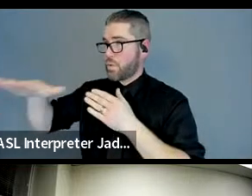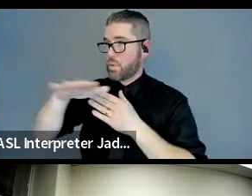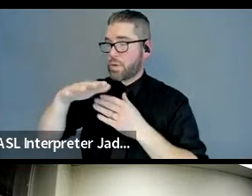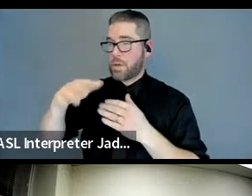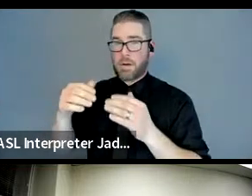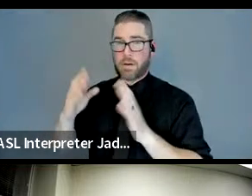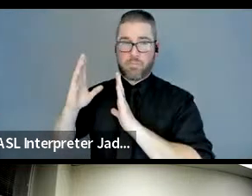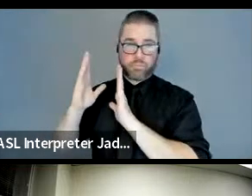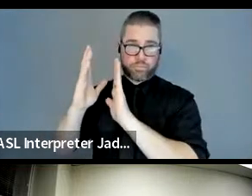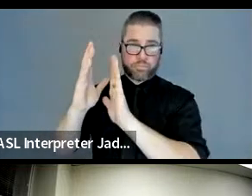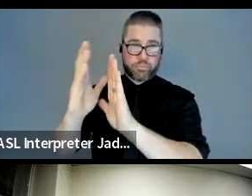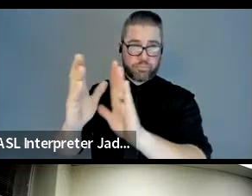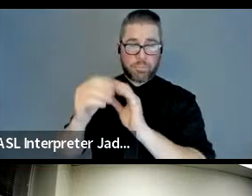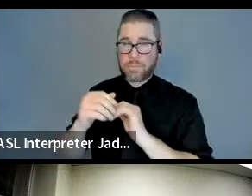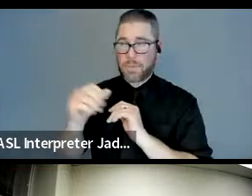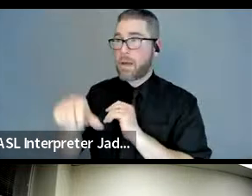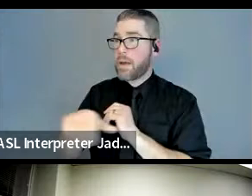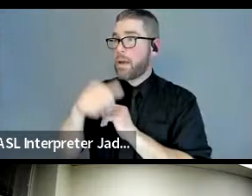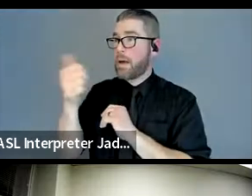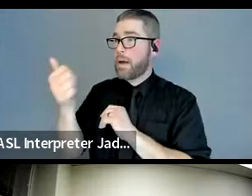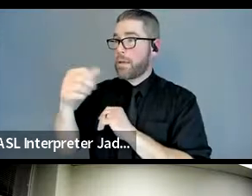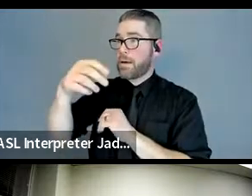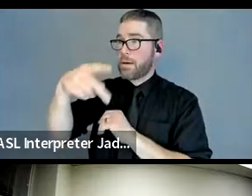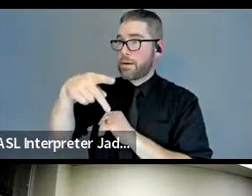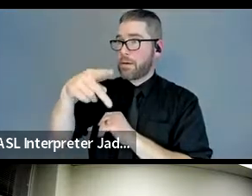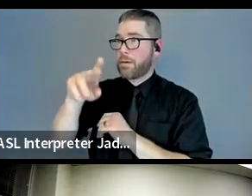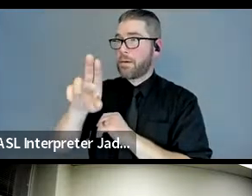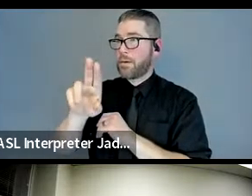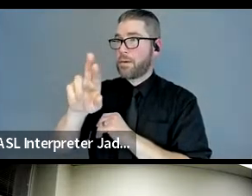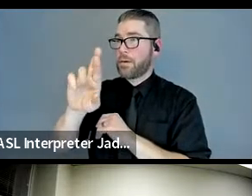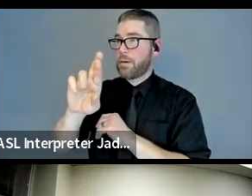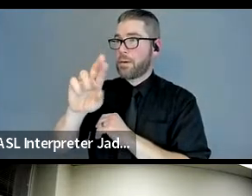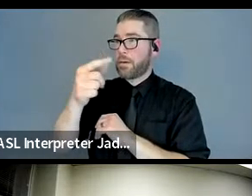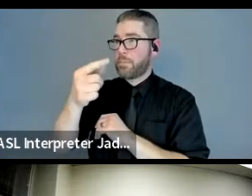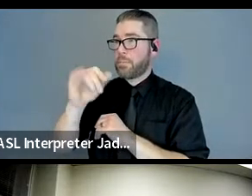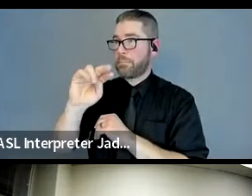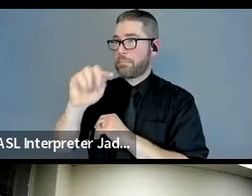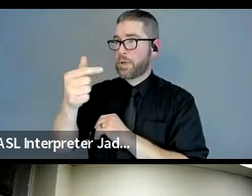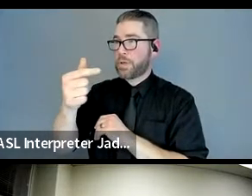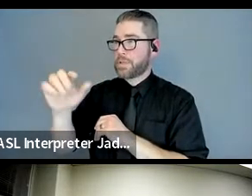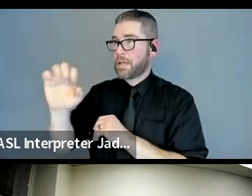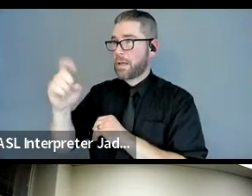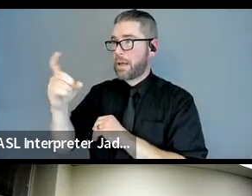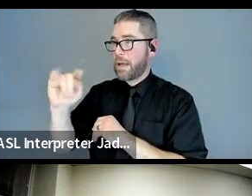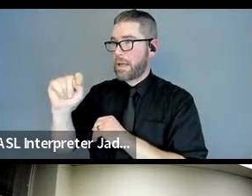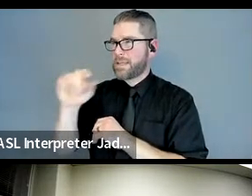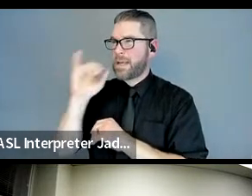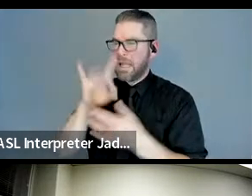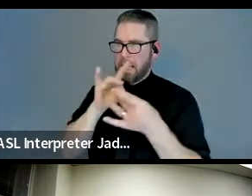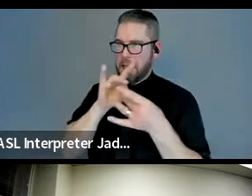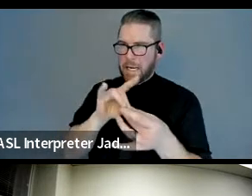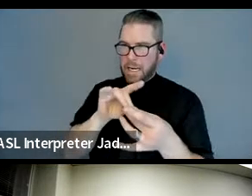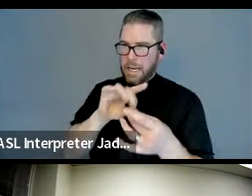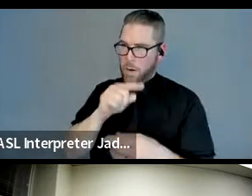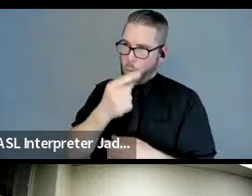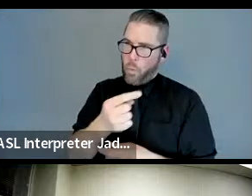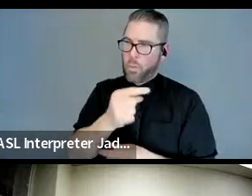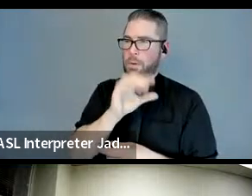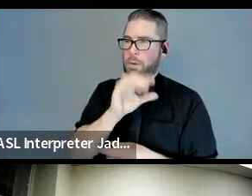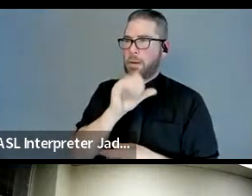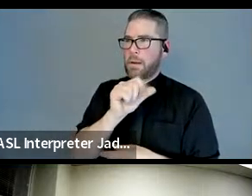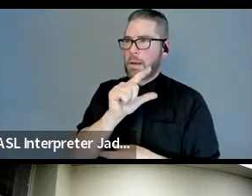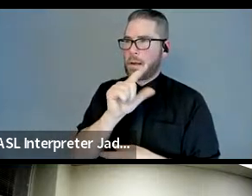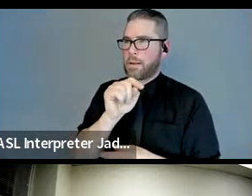are the Pershing exit, the Caltrans, that's Caltrans specific, and then there are some other City of